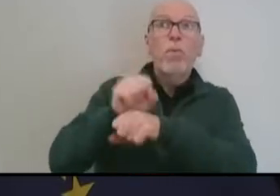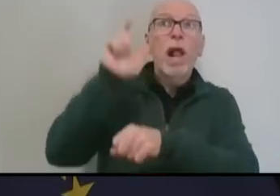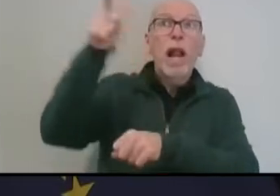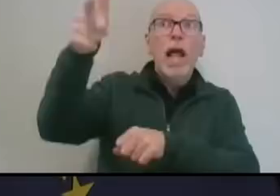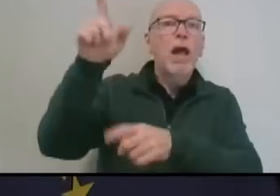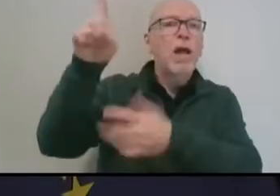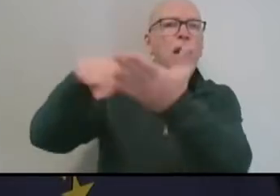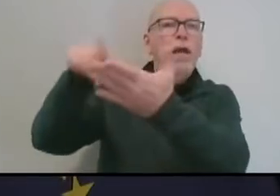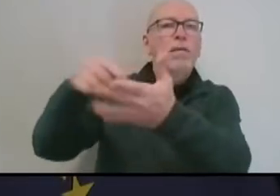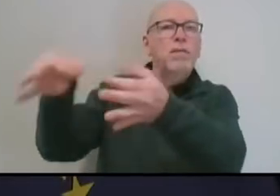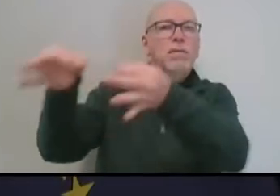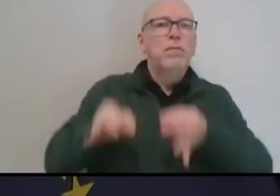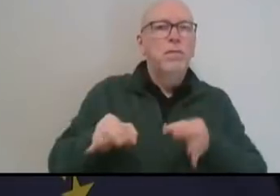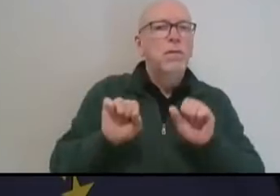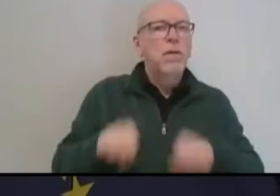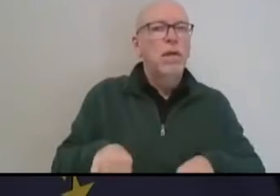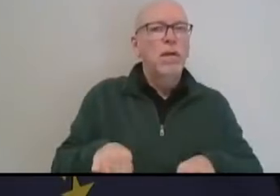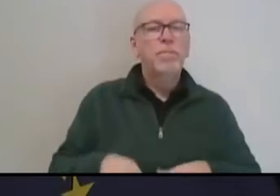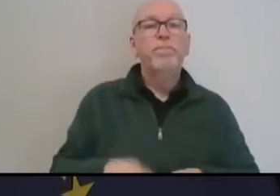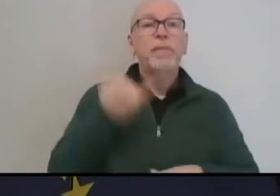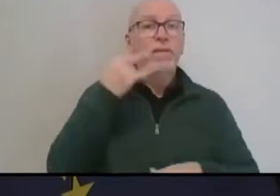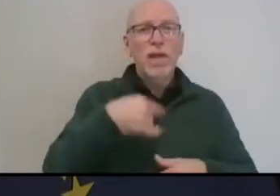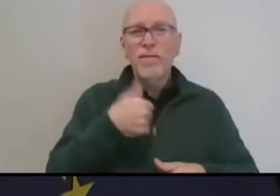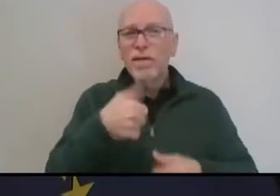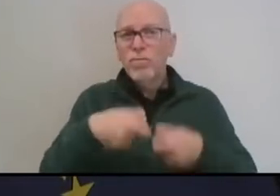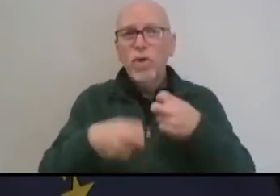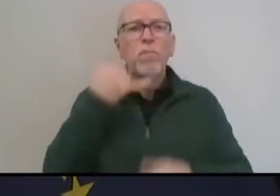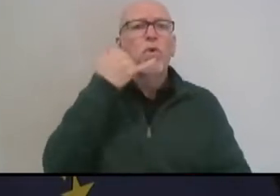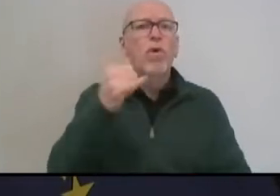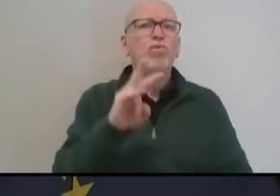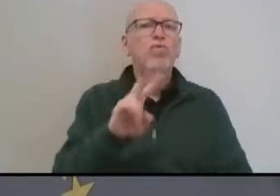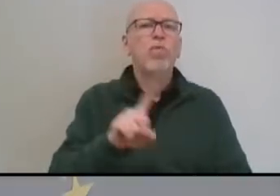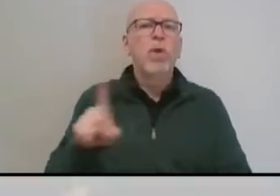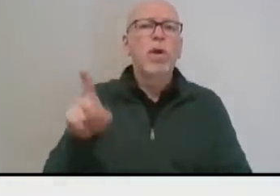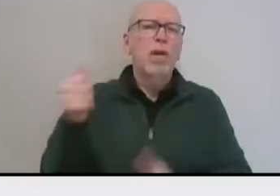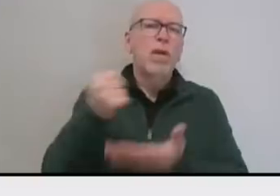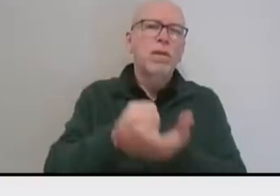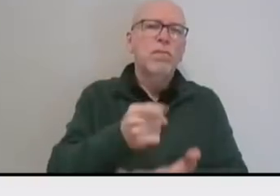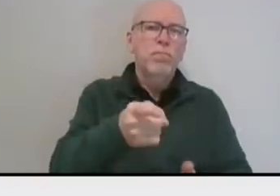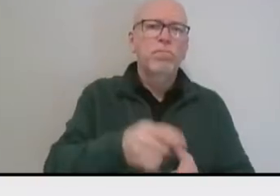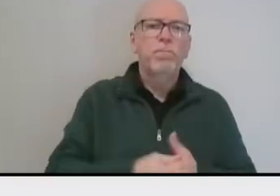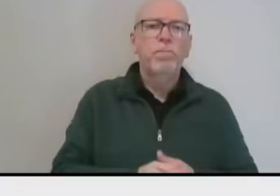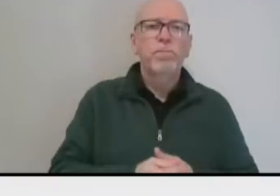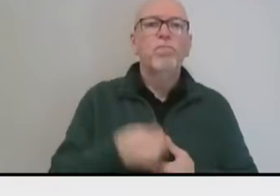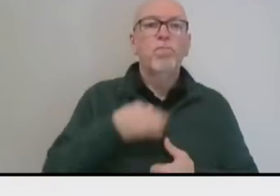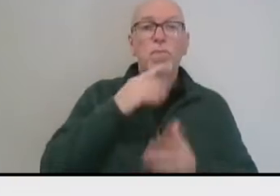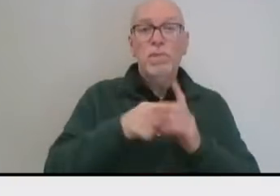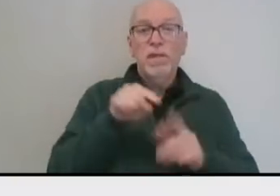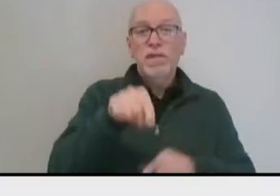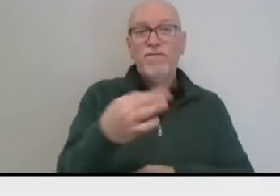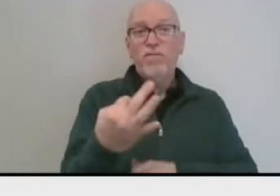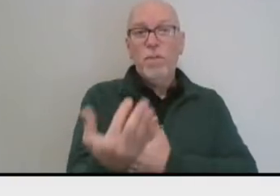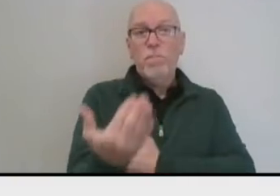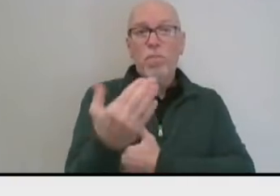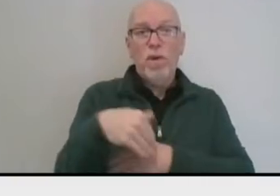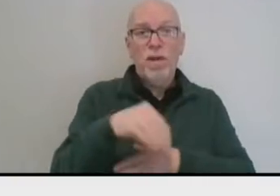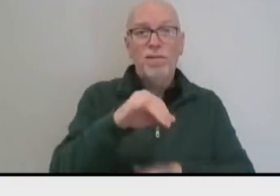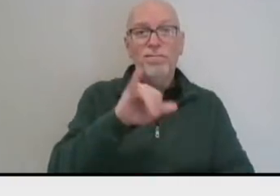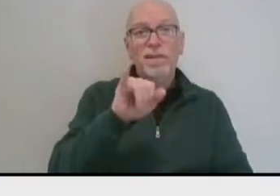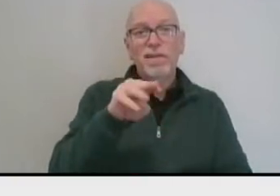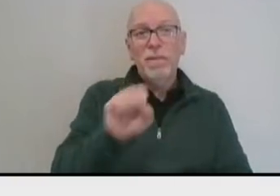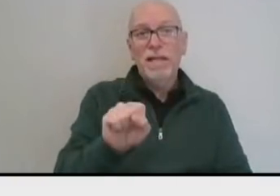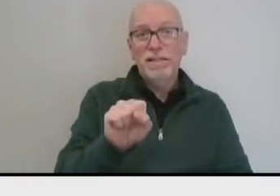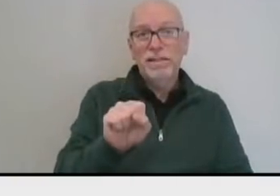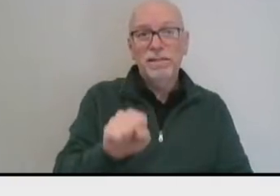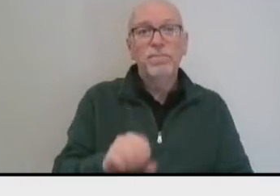get signed up. If you have any difficulty, you can call 211 to assist you. We will begin Friday morning at the Indianapolis Motor Speedway